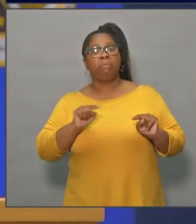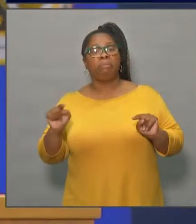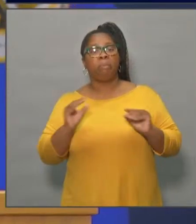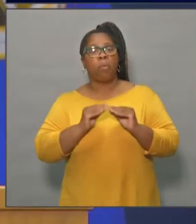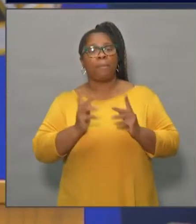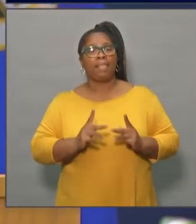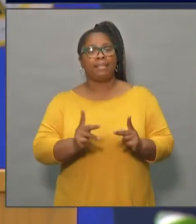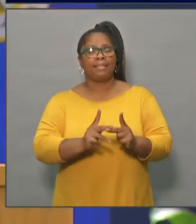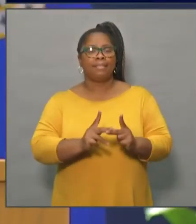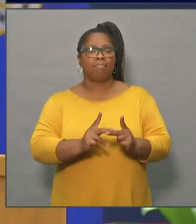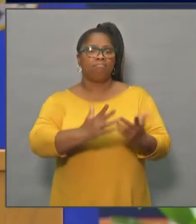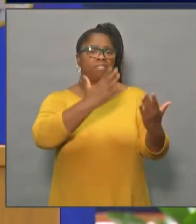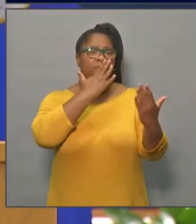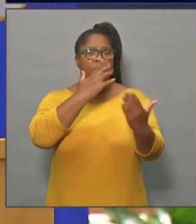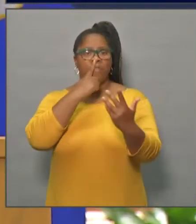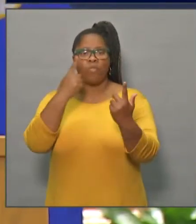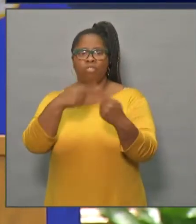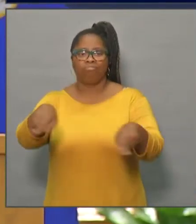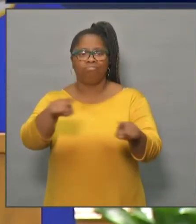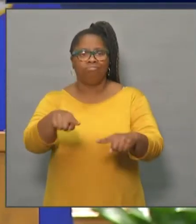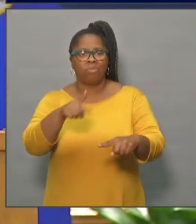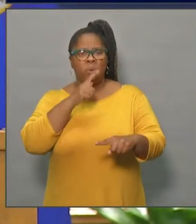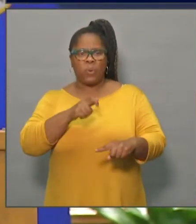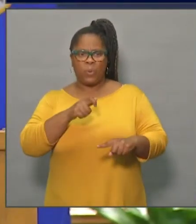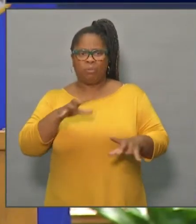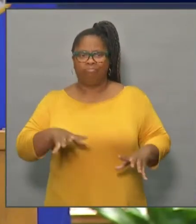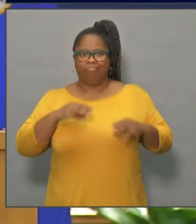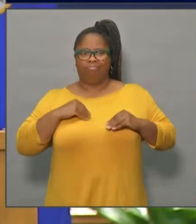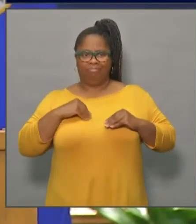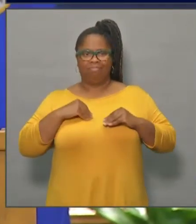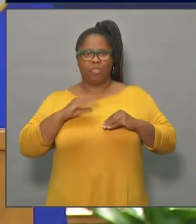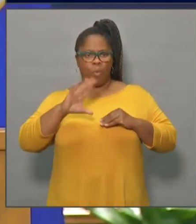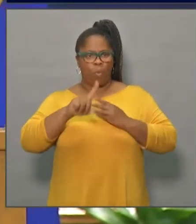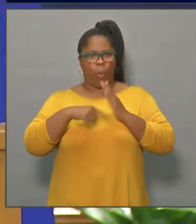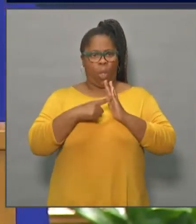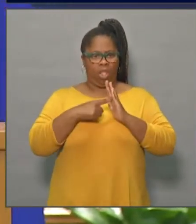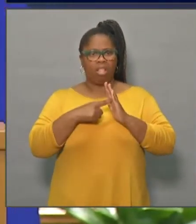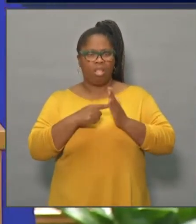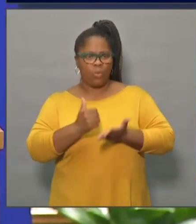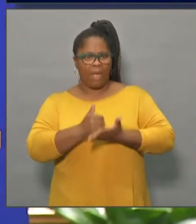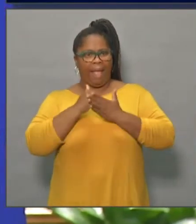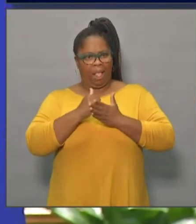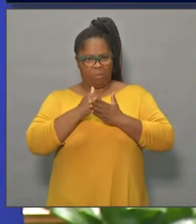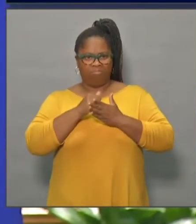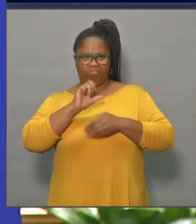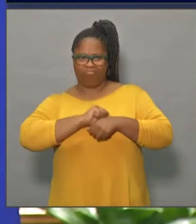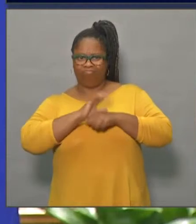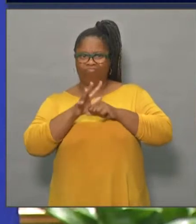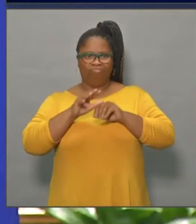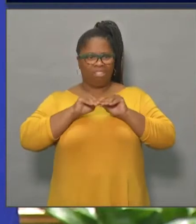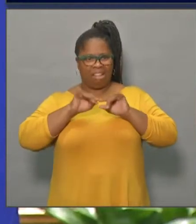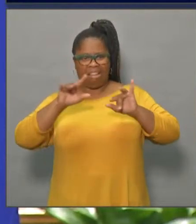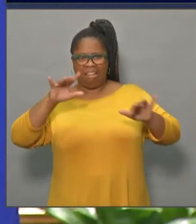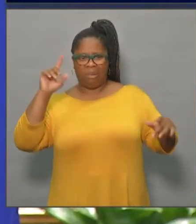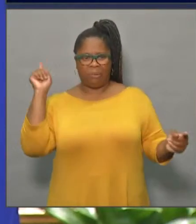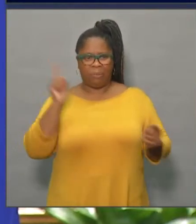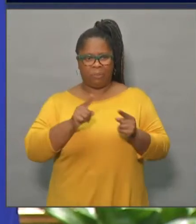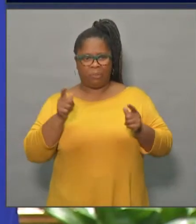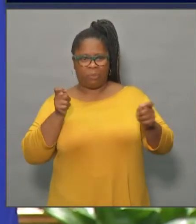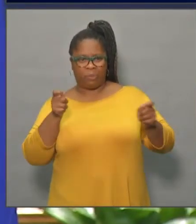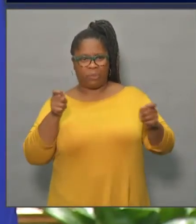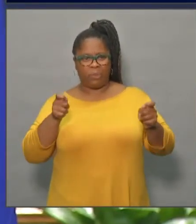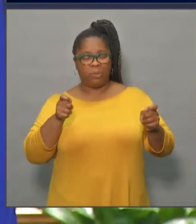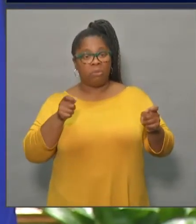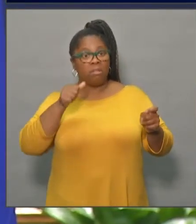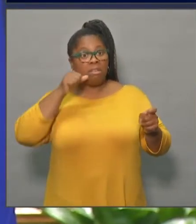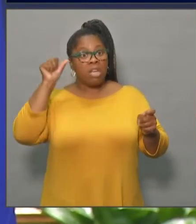part extraordinarily well to slow the spread of COVID-19. As you heard from Dr. Galley yesterday, we have in